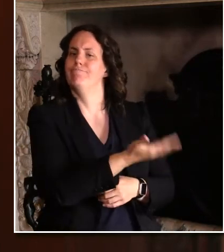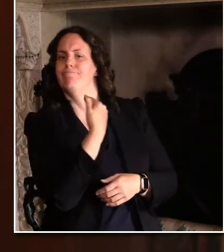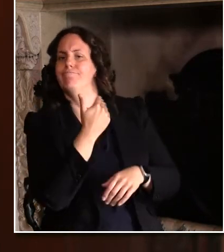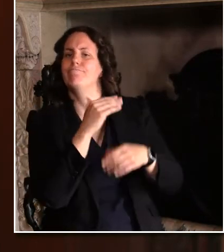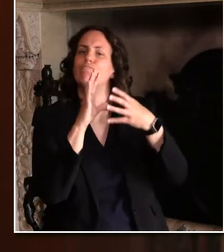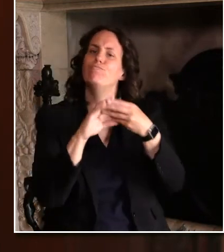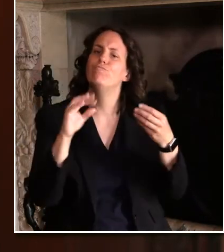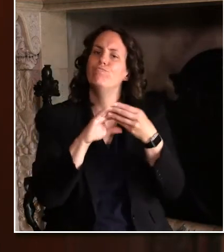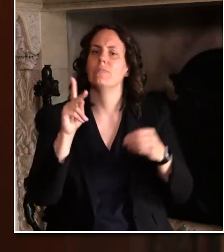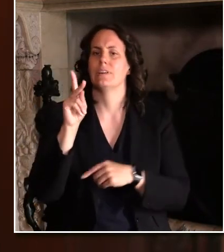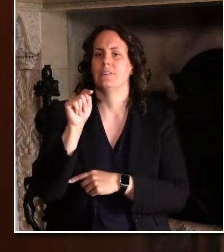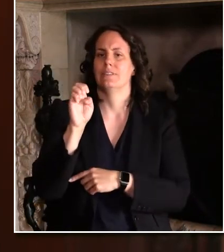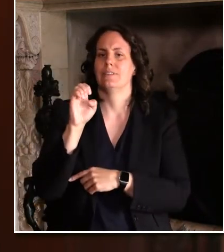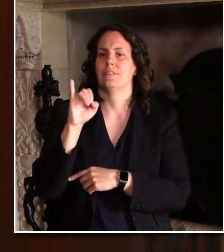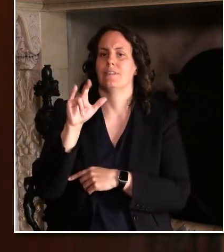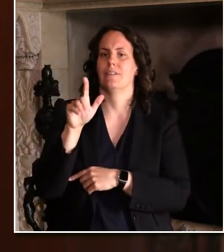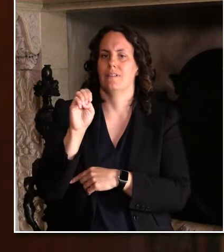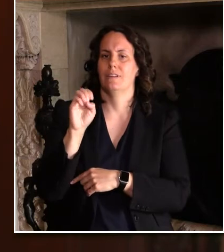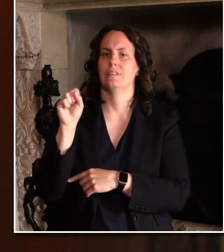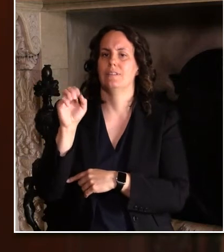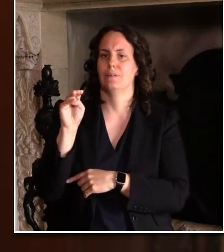St. Paul Elder Services, Inc.